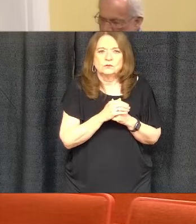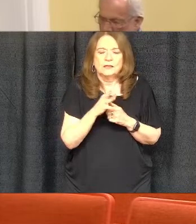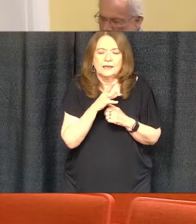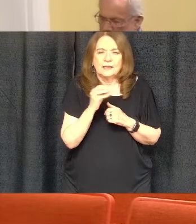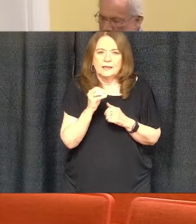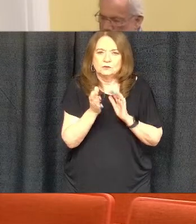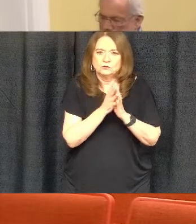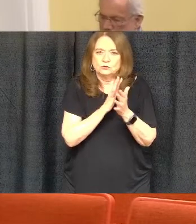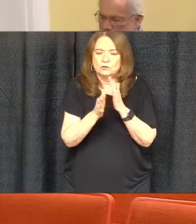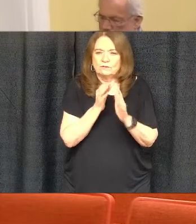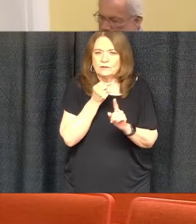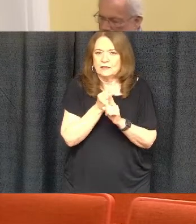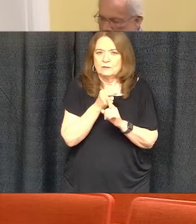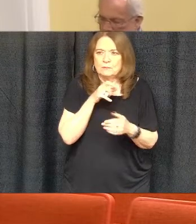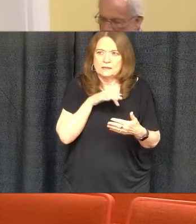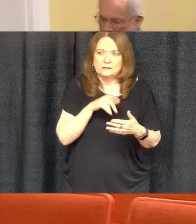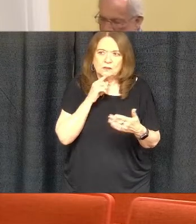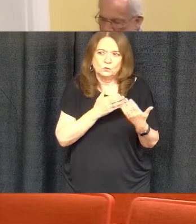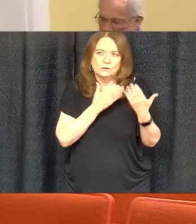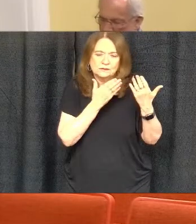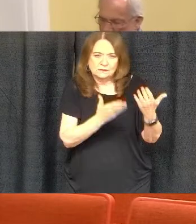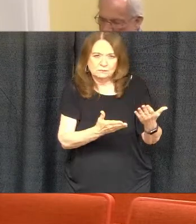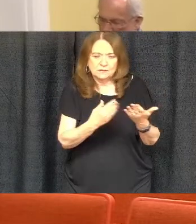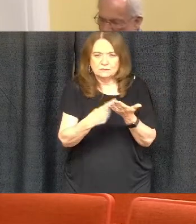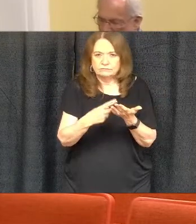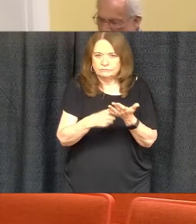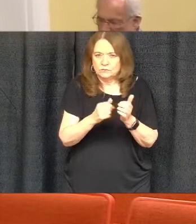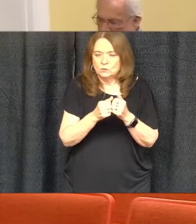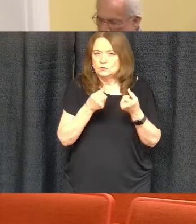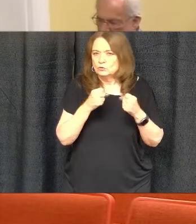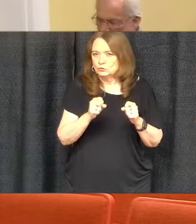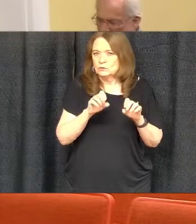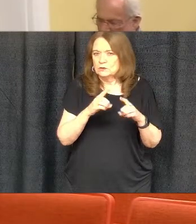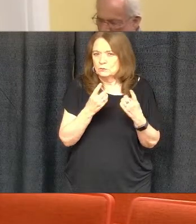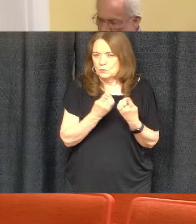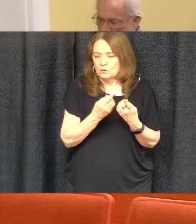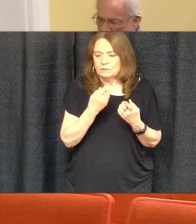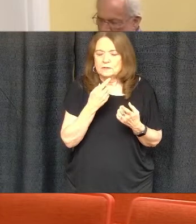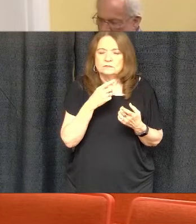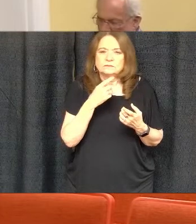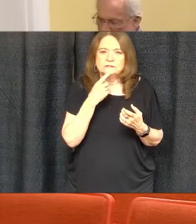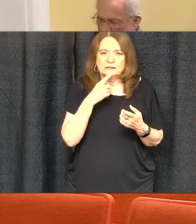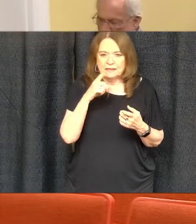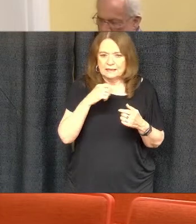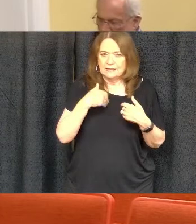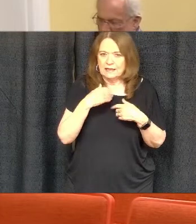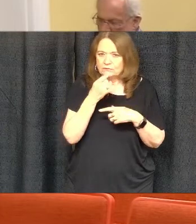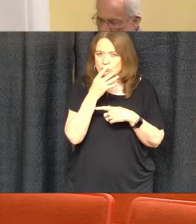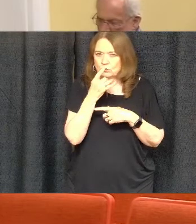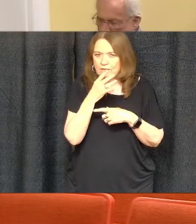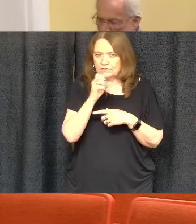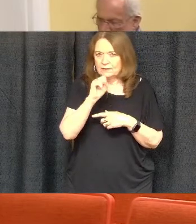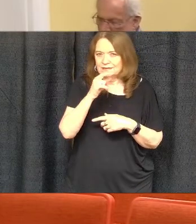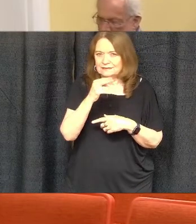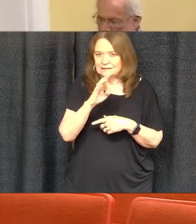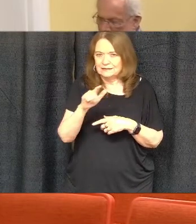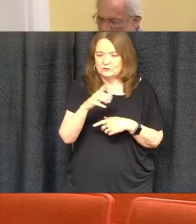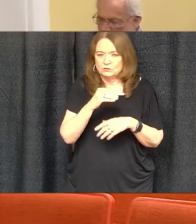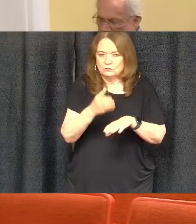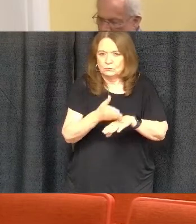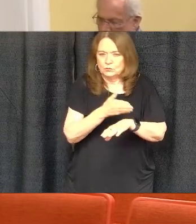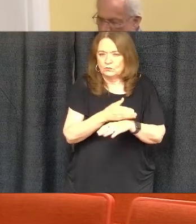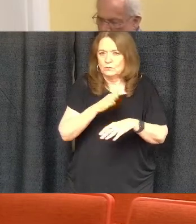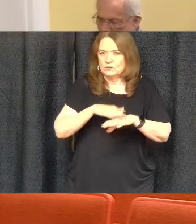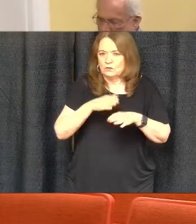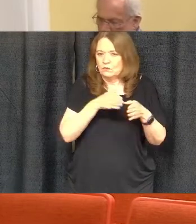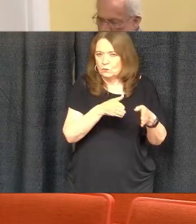traffic impact study was submitted. Discussions with the street department warranted a traffic signal and improvements on Pea Ridge. Improvements will be required